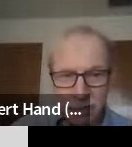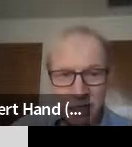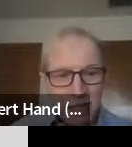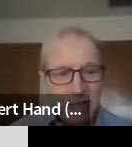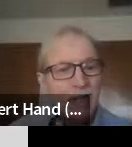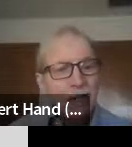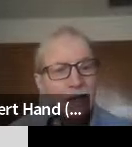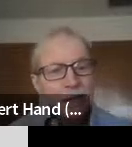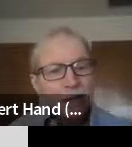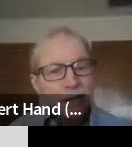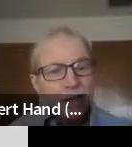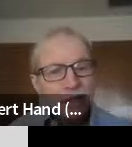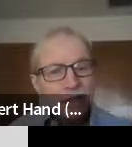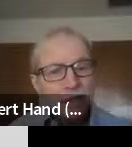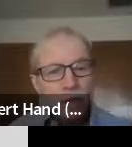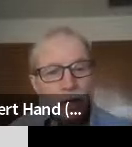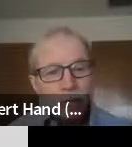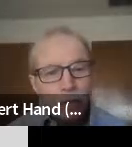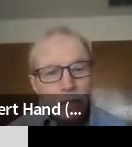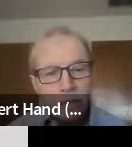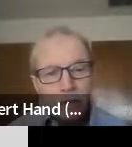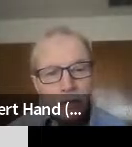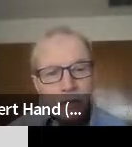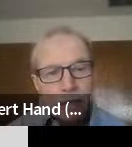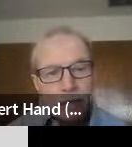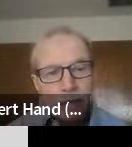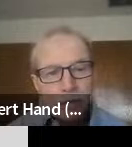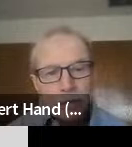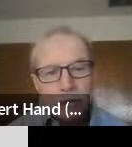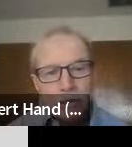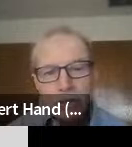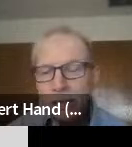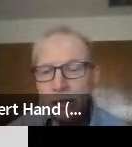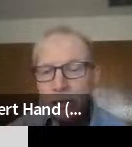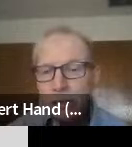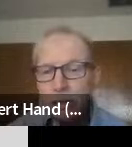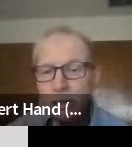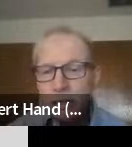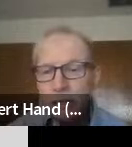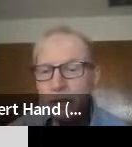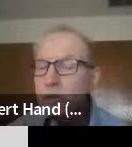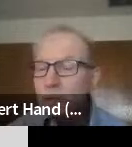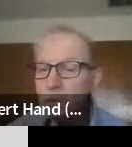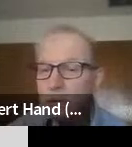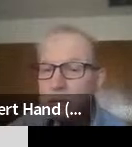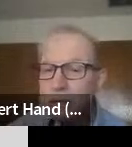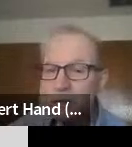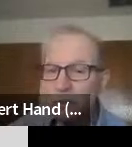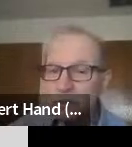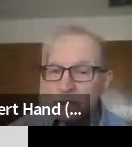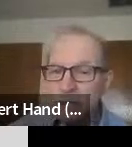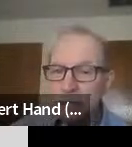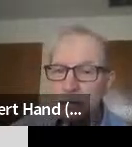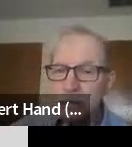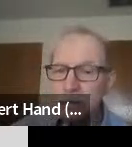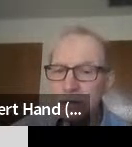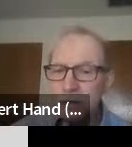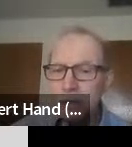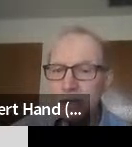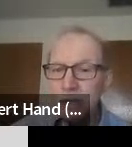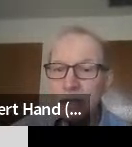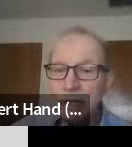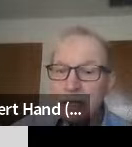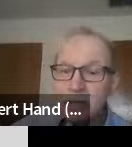rescue. Then there's our operations manager, Shayna Brody. There's also a picture of Shayna on